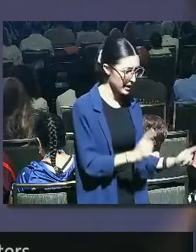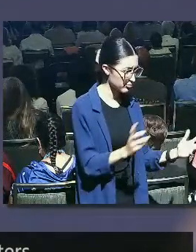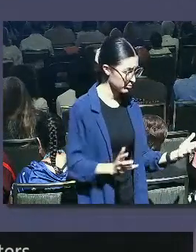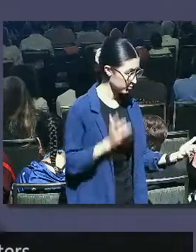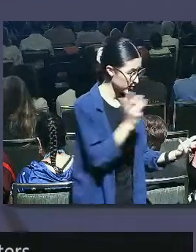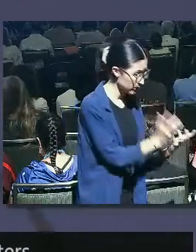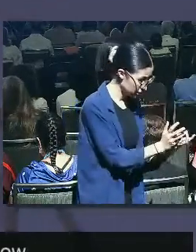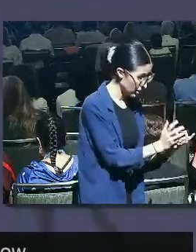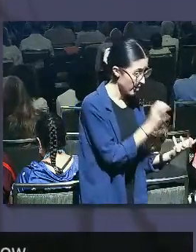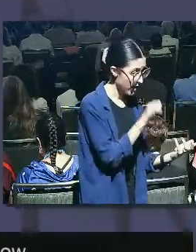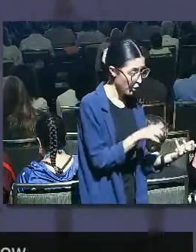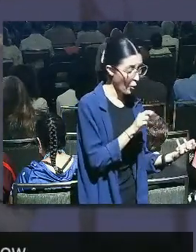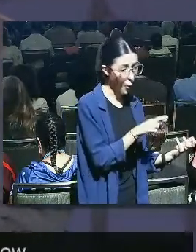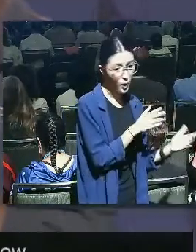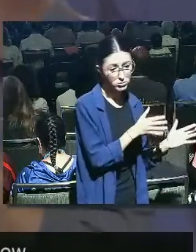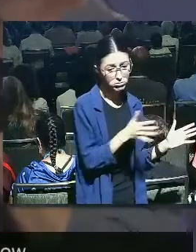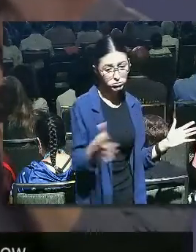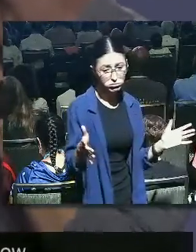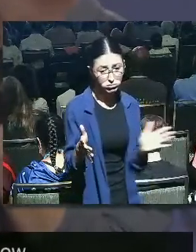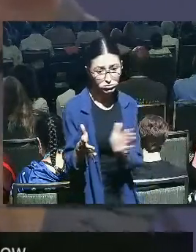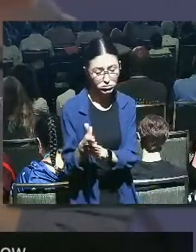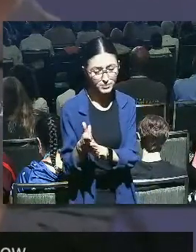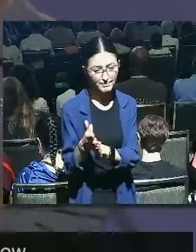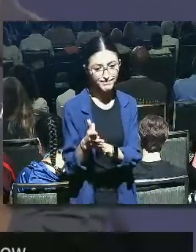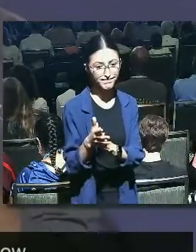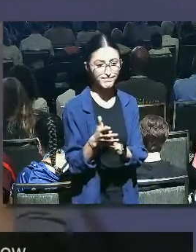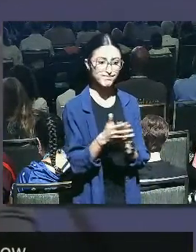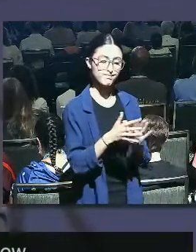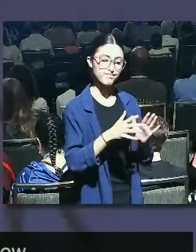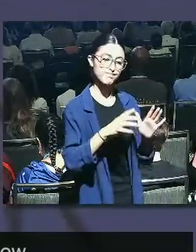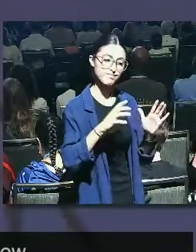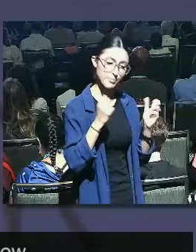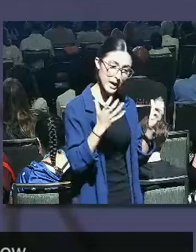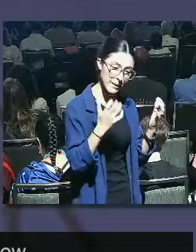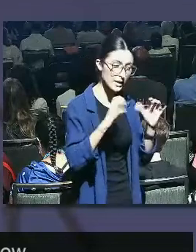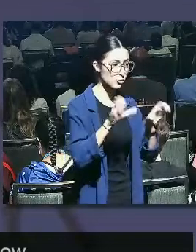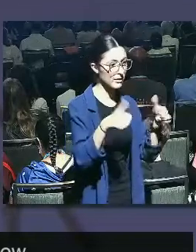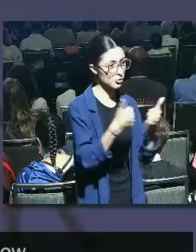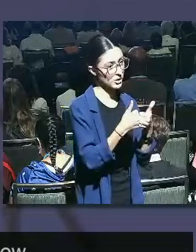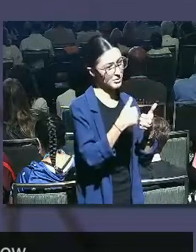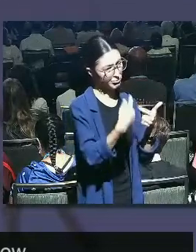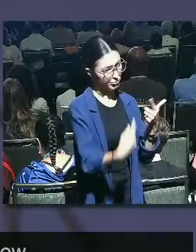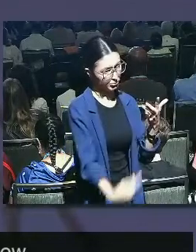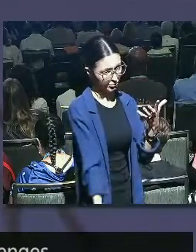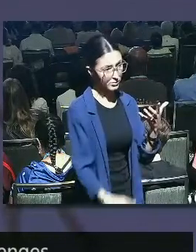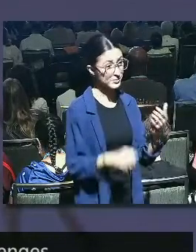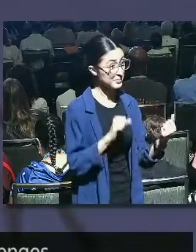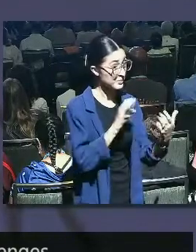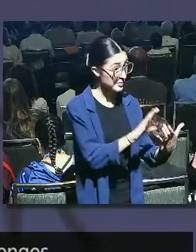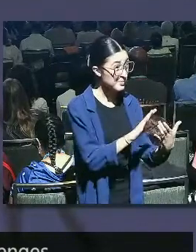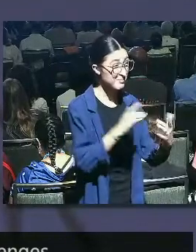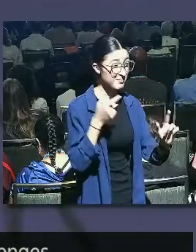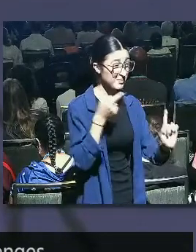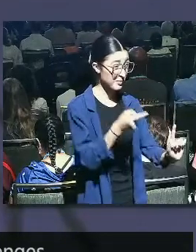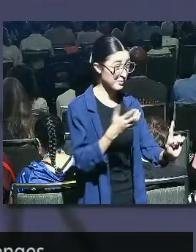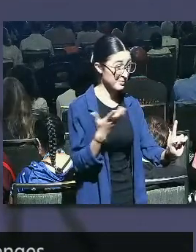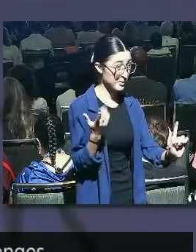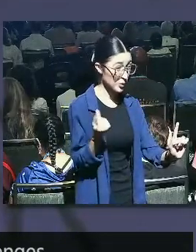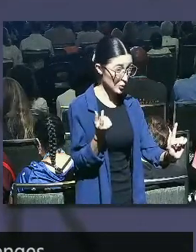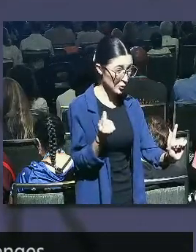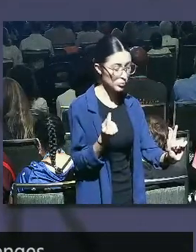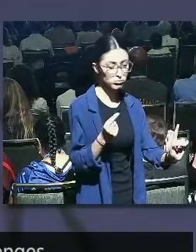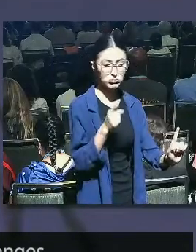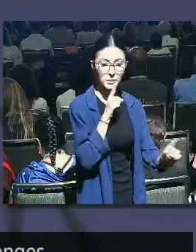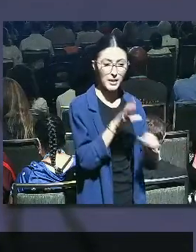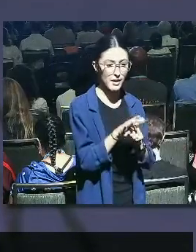ought to be in complex, systemic, community-wide challenges, we are committed to training and equipping our